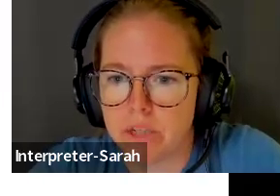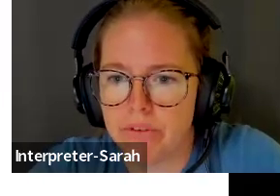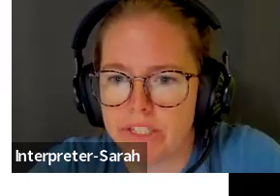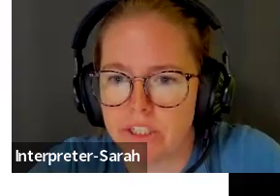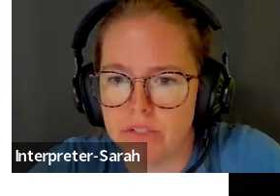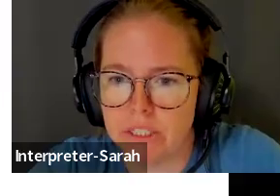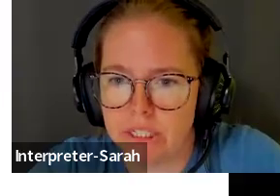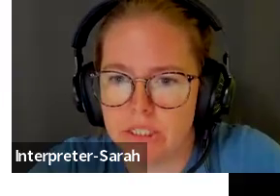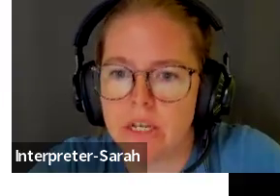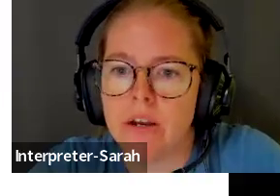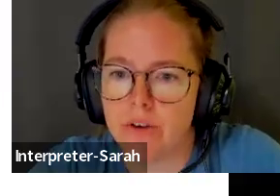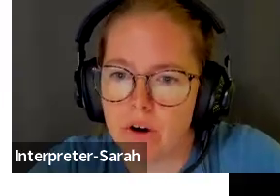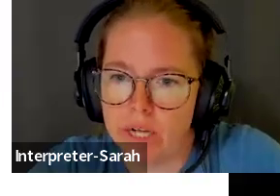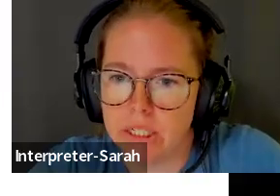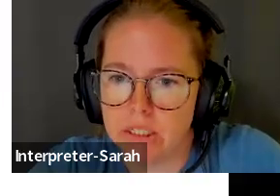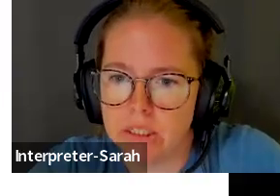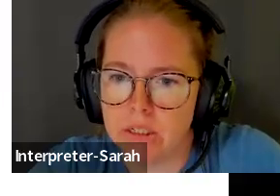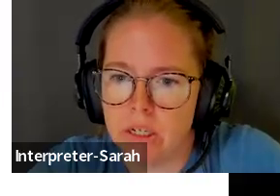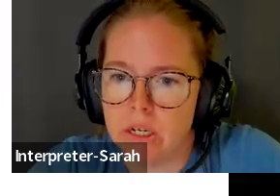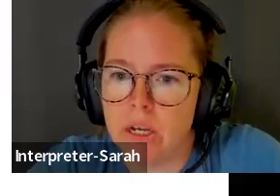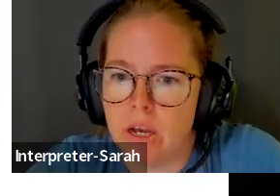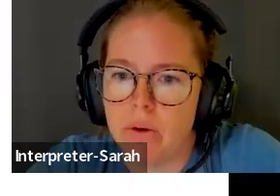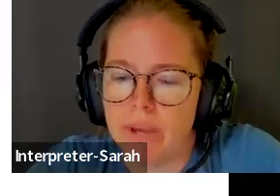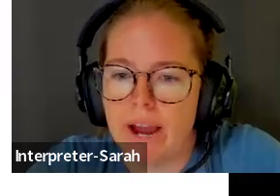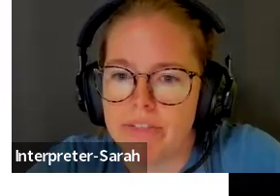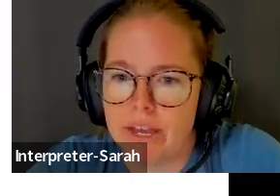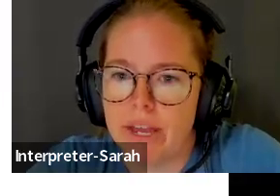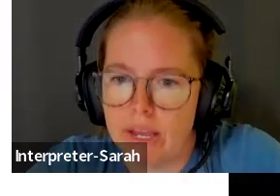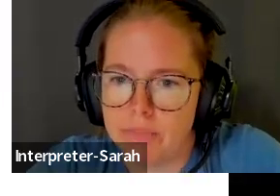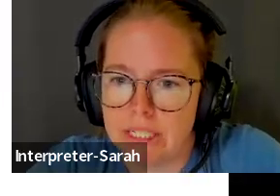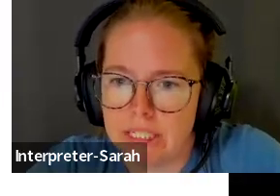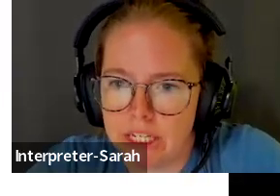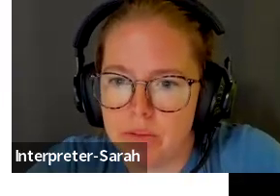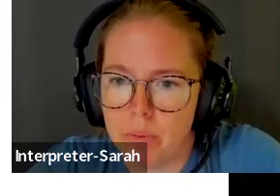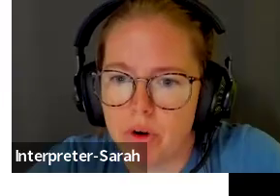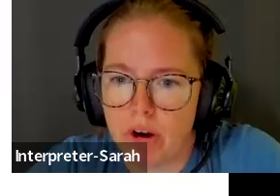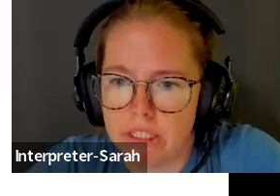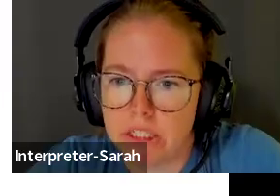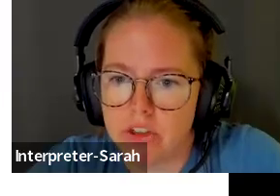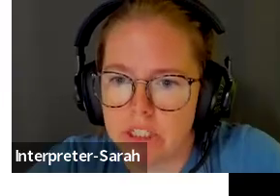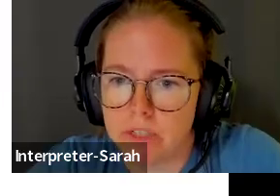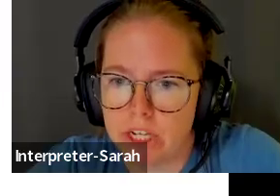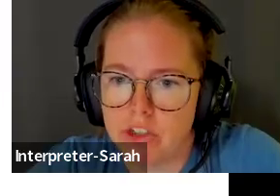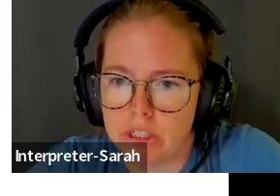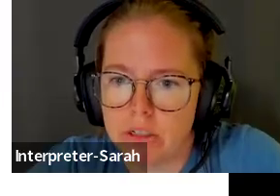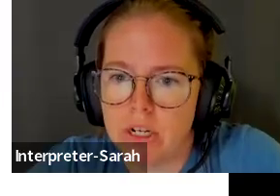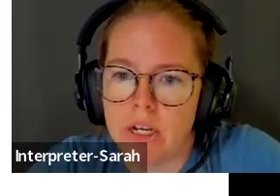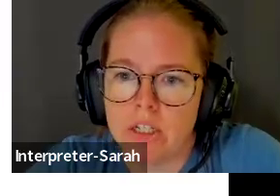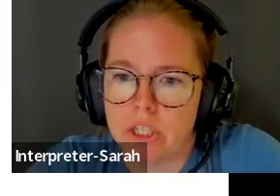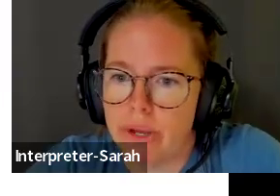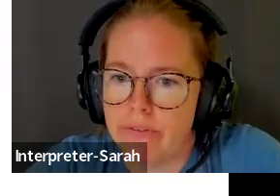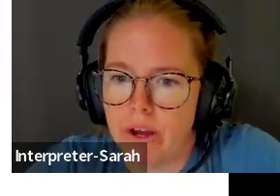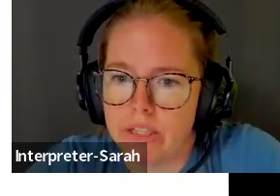We also provide services for crisis. We have the MCT, the mobile crisis